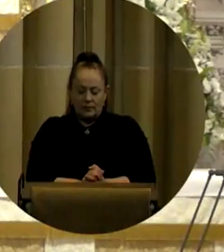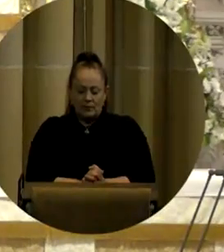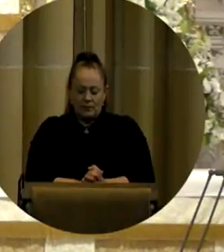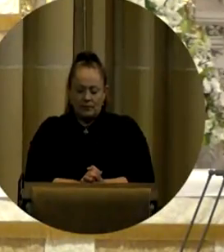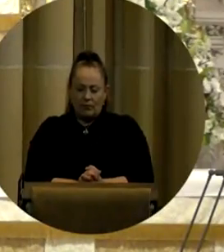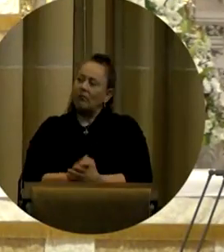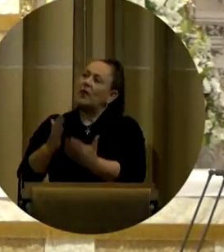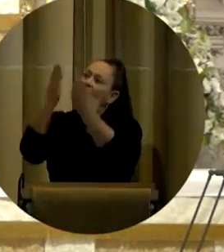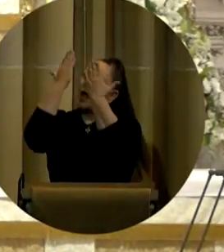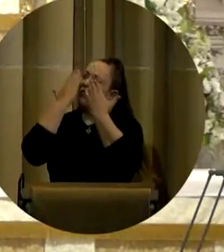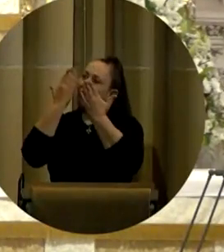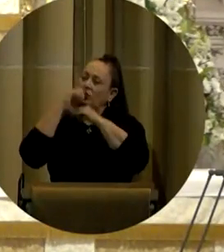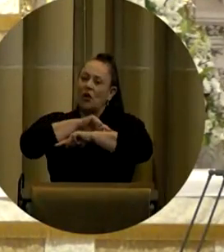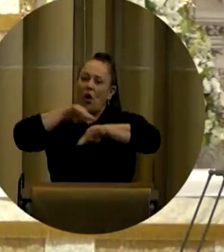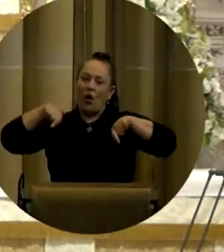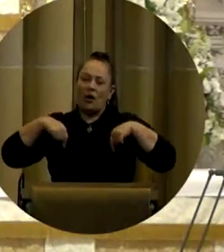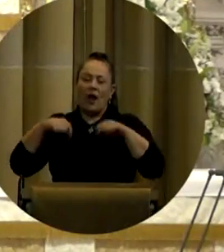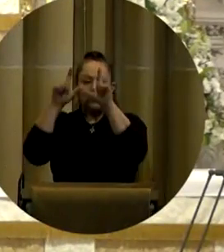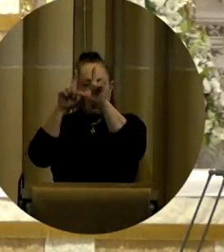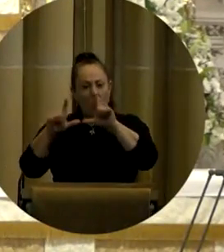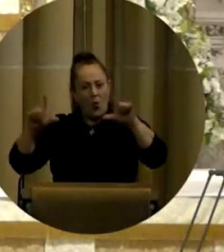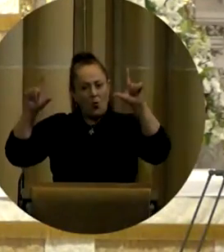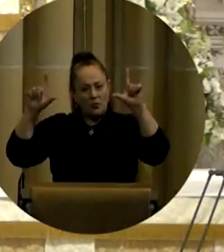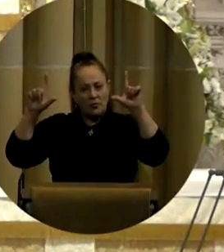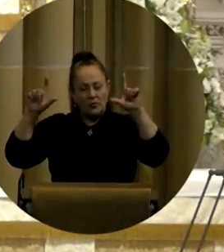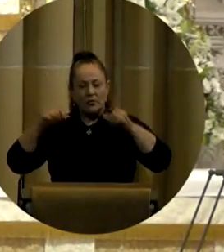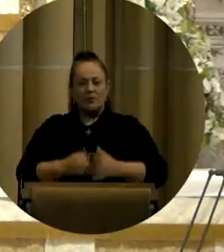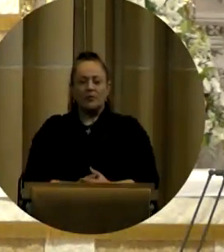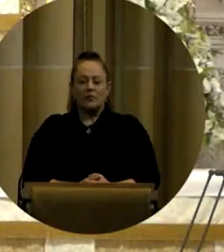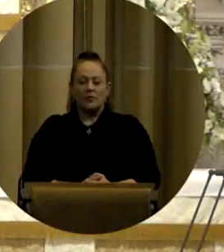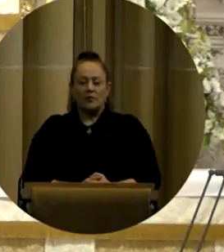Have mercy on us, O Lord.